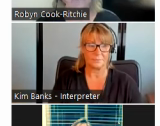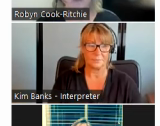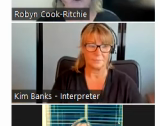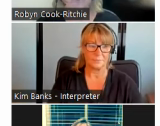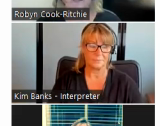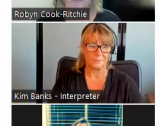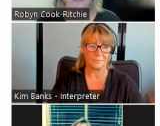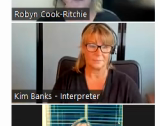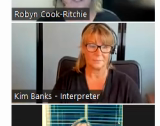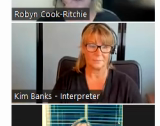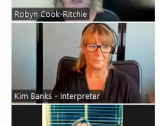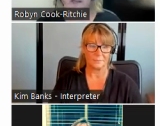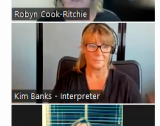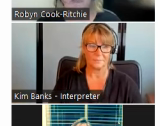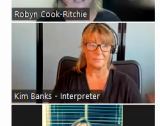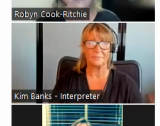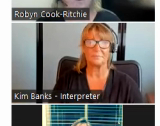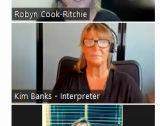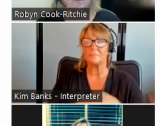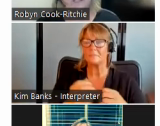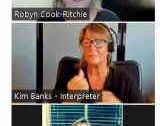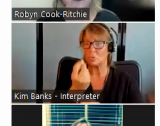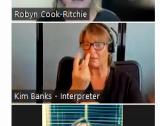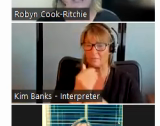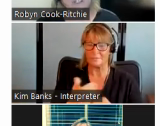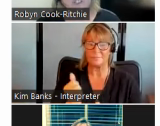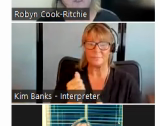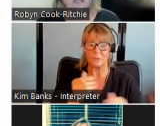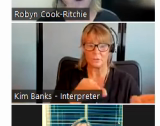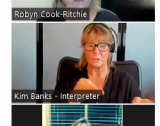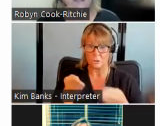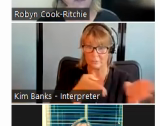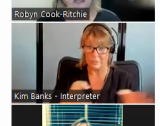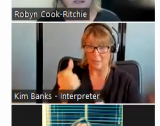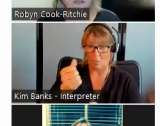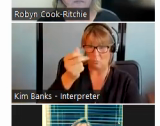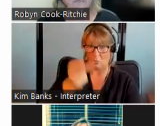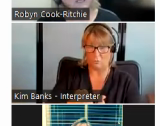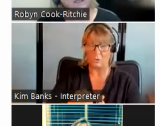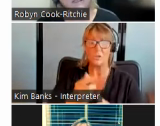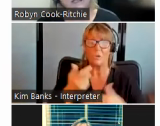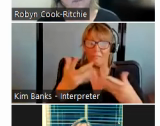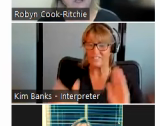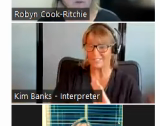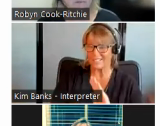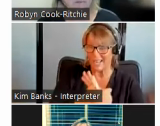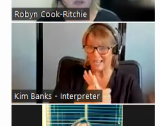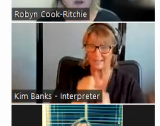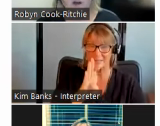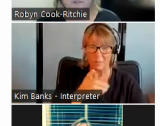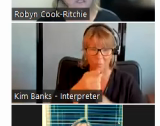Okay, approval of the service plan. So once you've put in your initial sub-goals and plan items, because as we